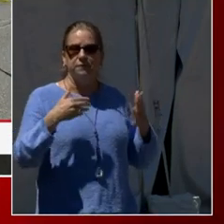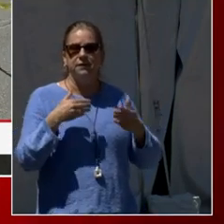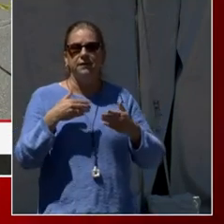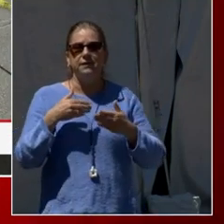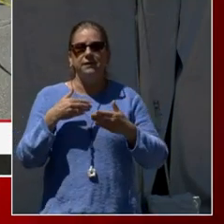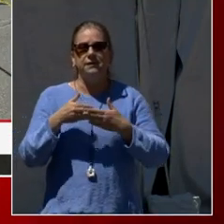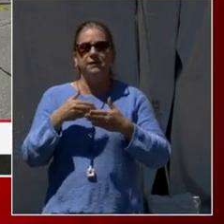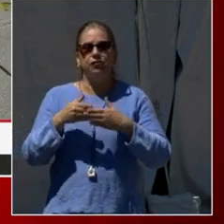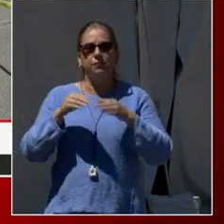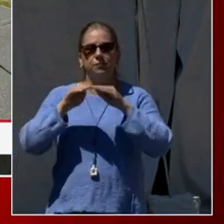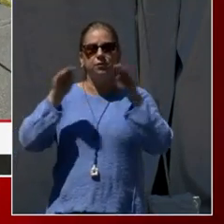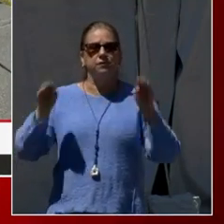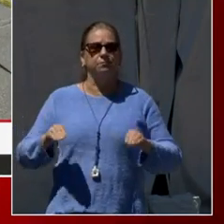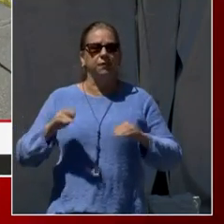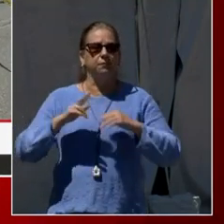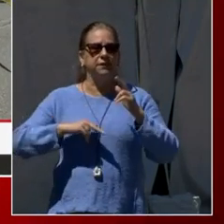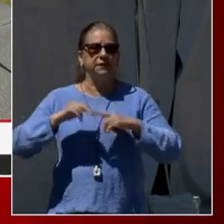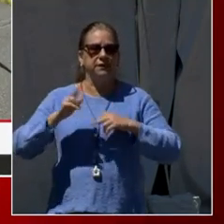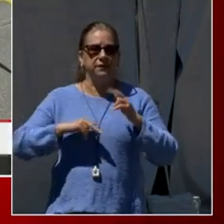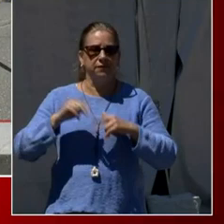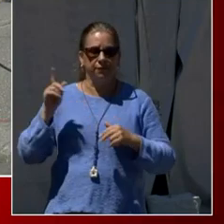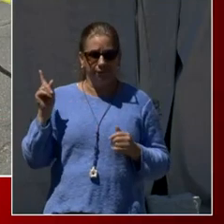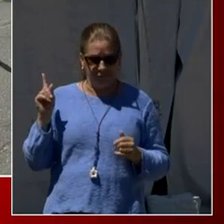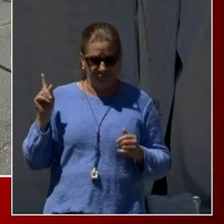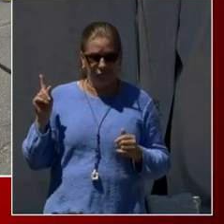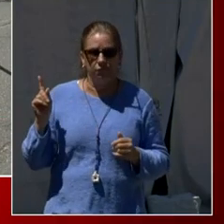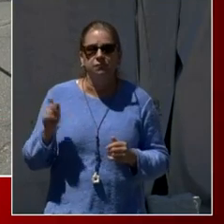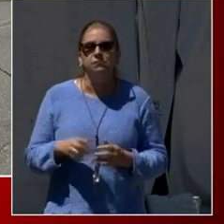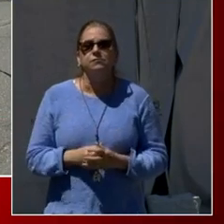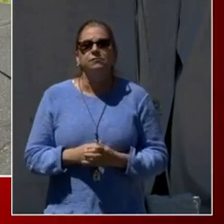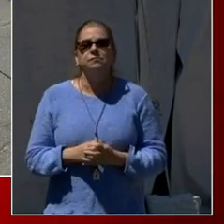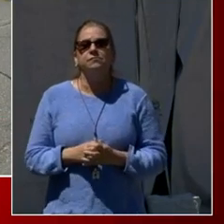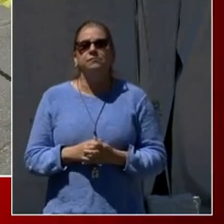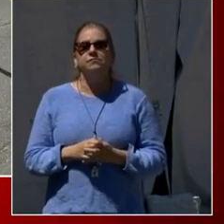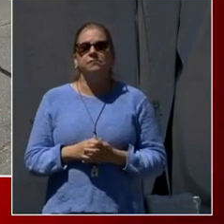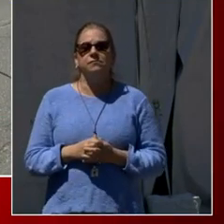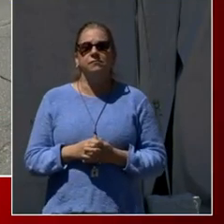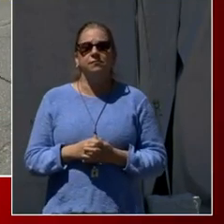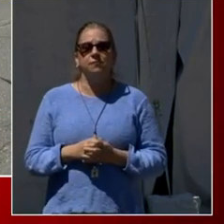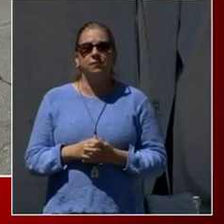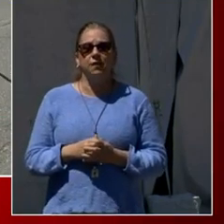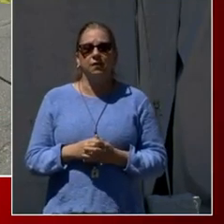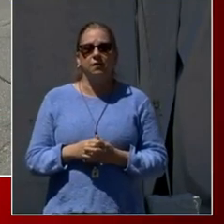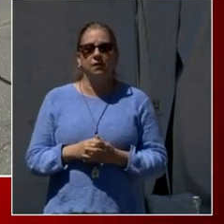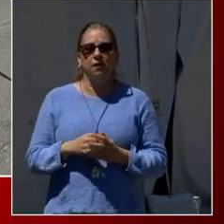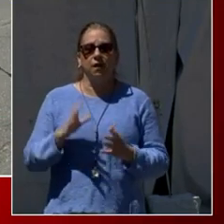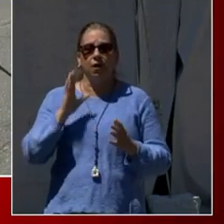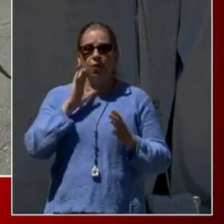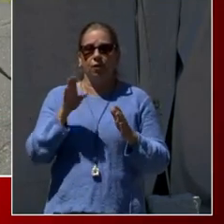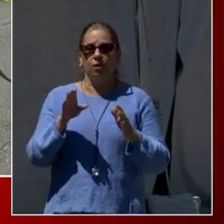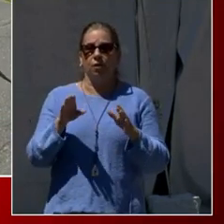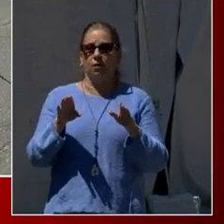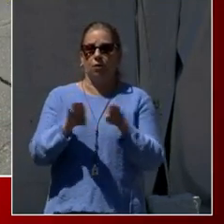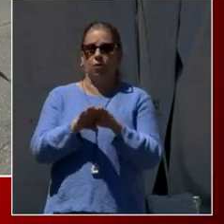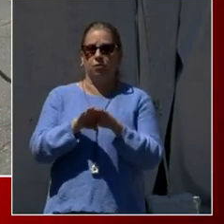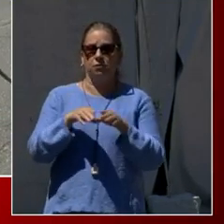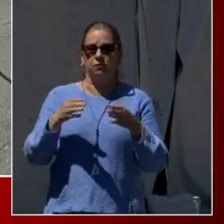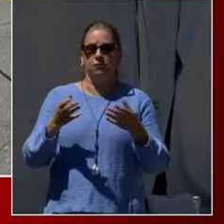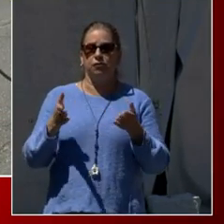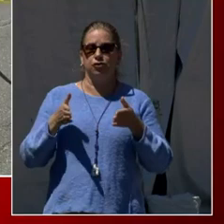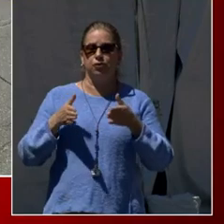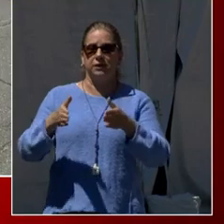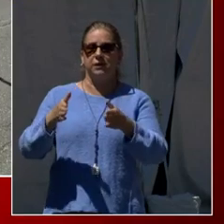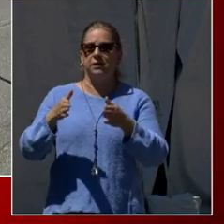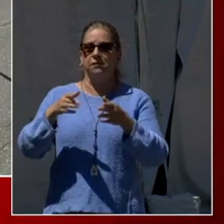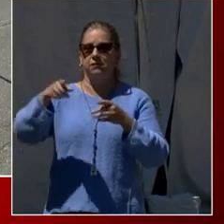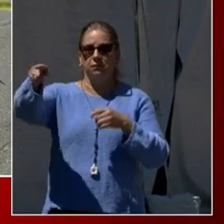street so that we can have this walk-up testing site. You can walk up here without